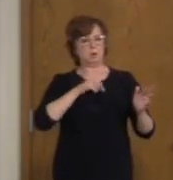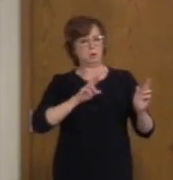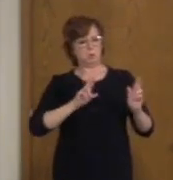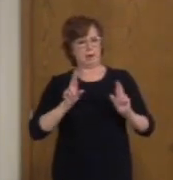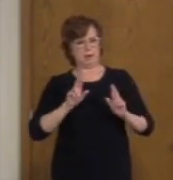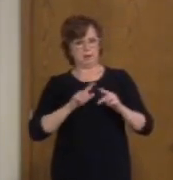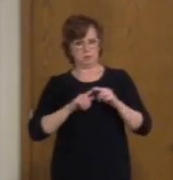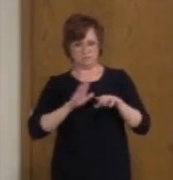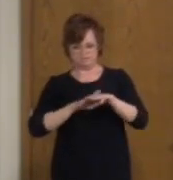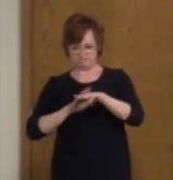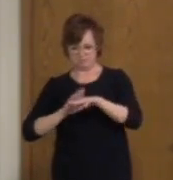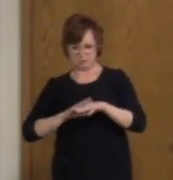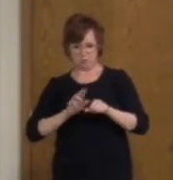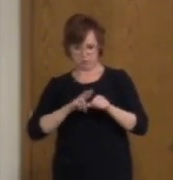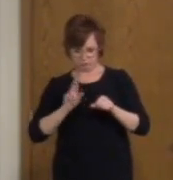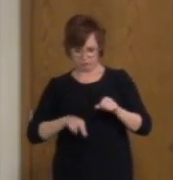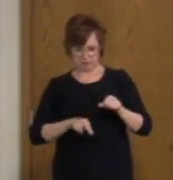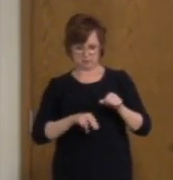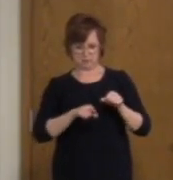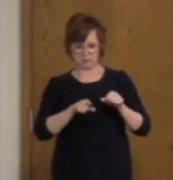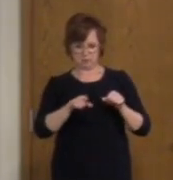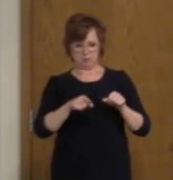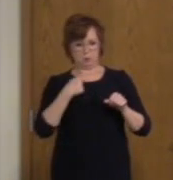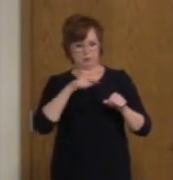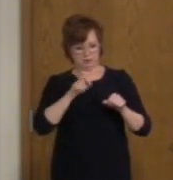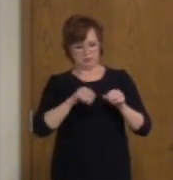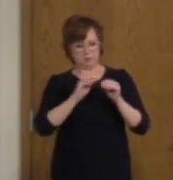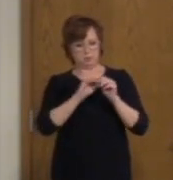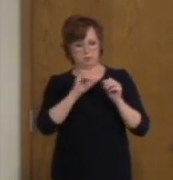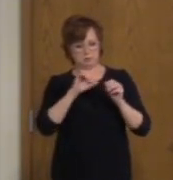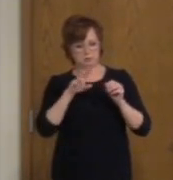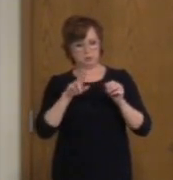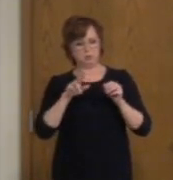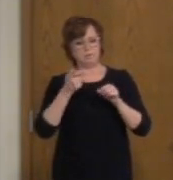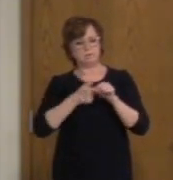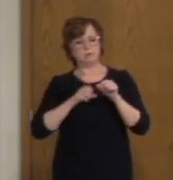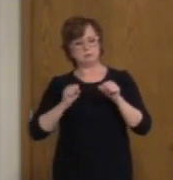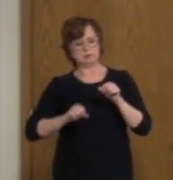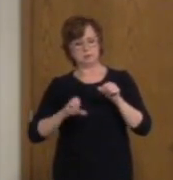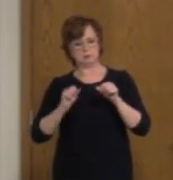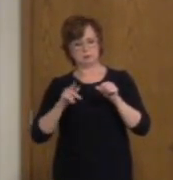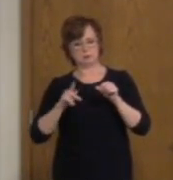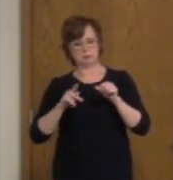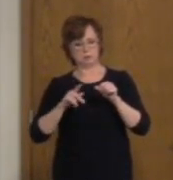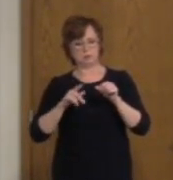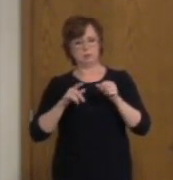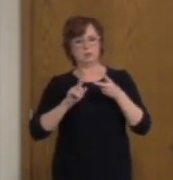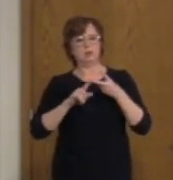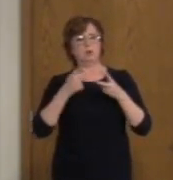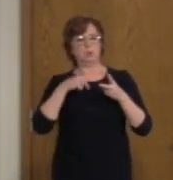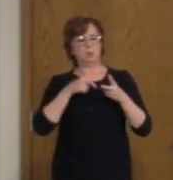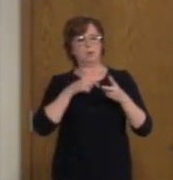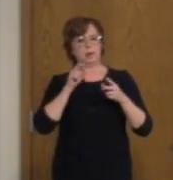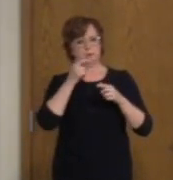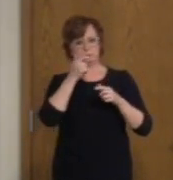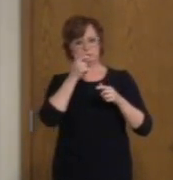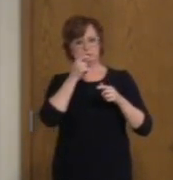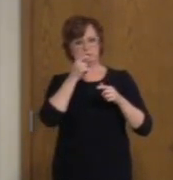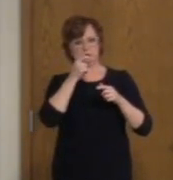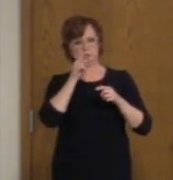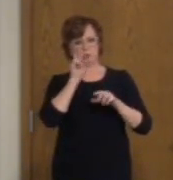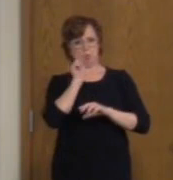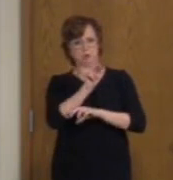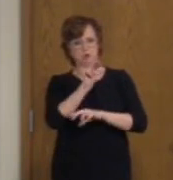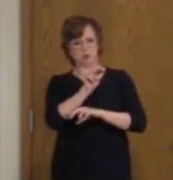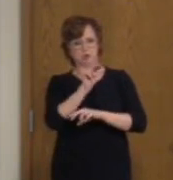of that expansion in Regina to accommodate the patients requiring care from southern Saskatchewan. We will continue to watch and expand as we